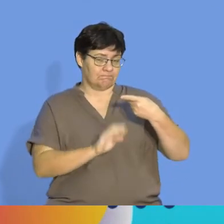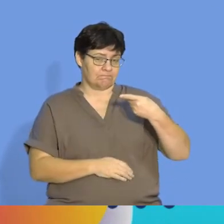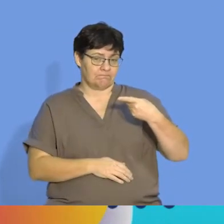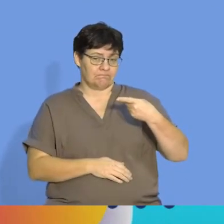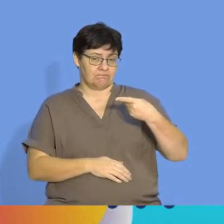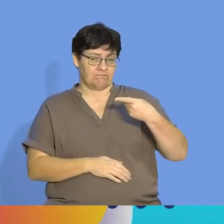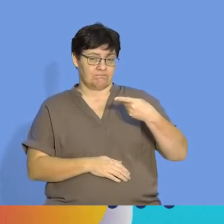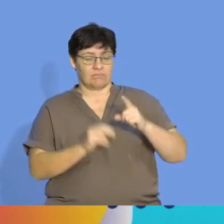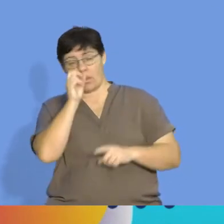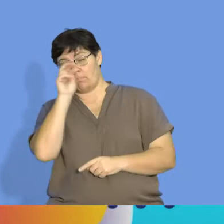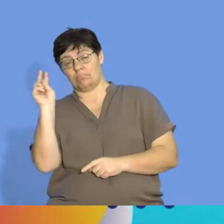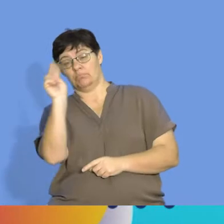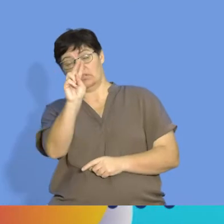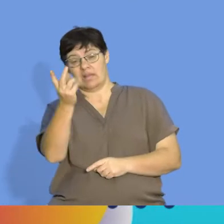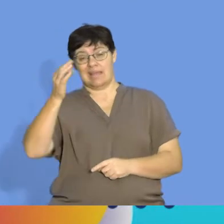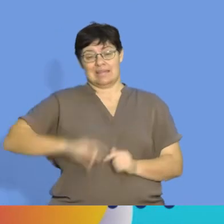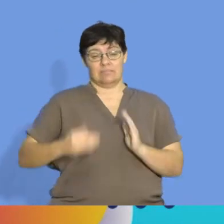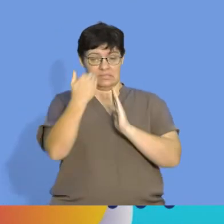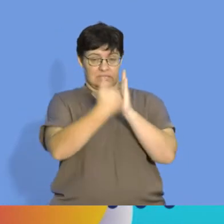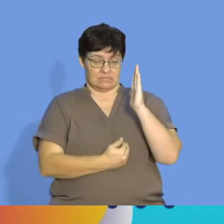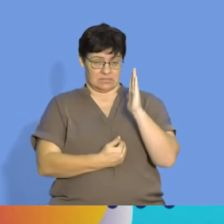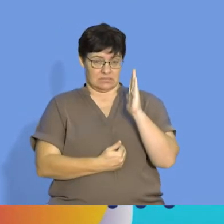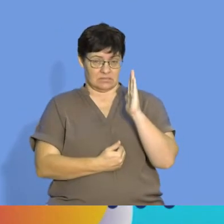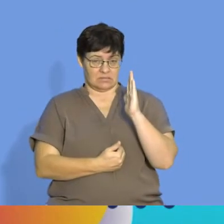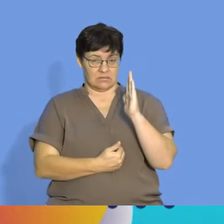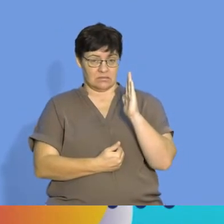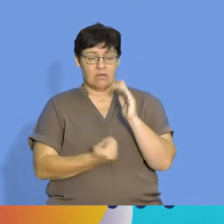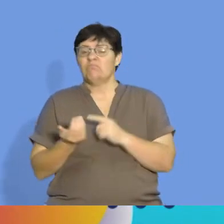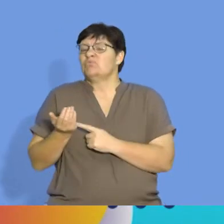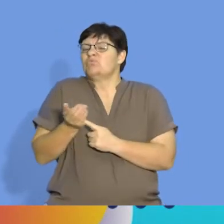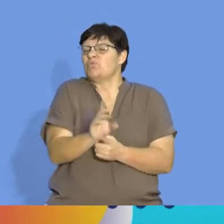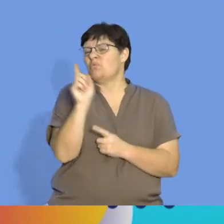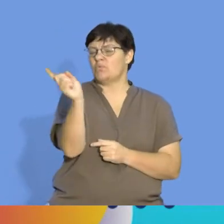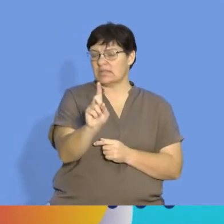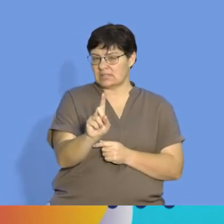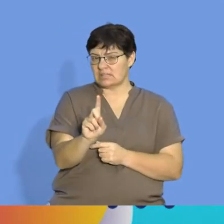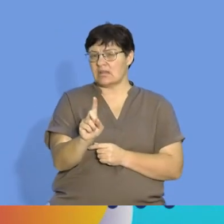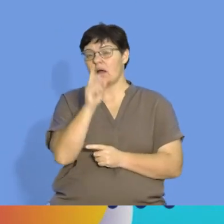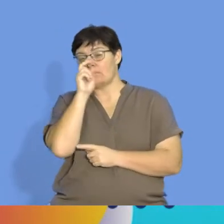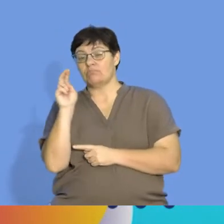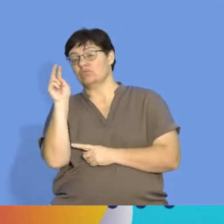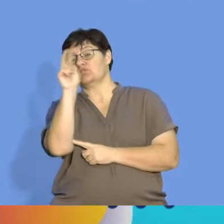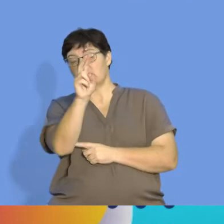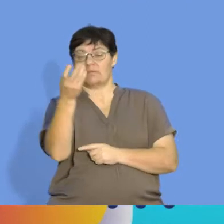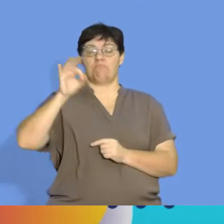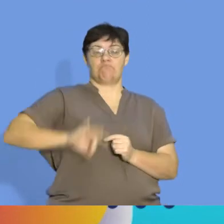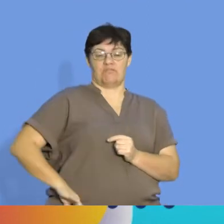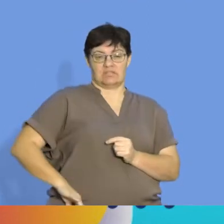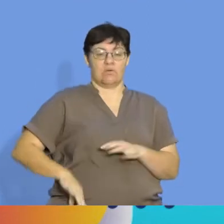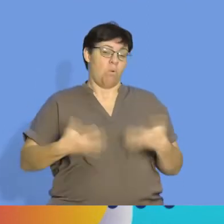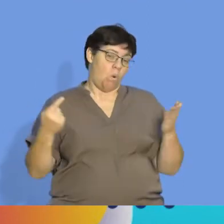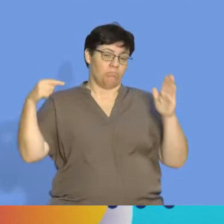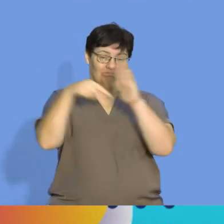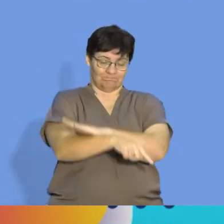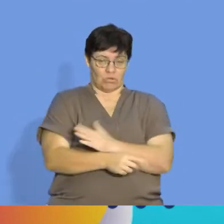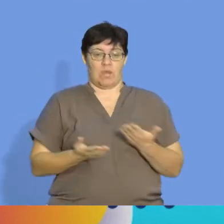this segment. Number one, a projected income statement will always indicate to us the